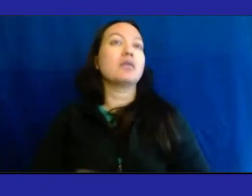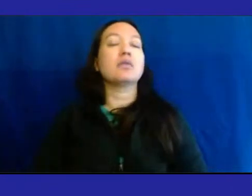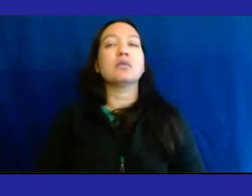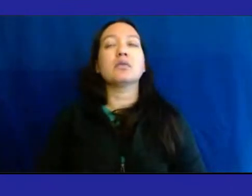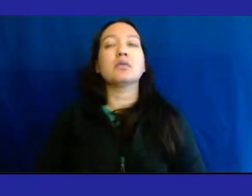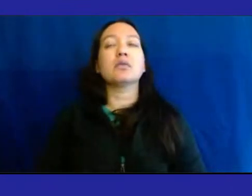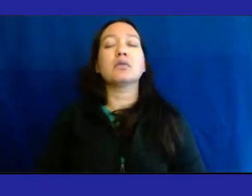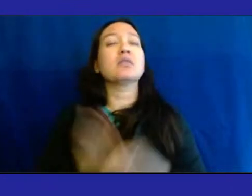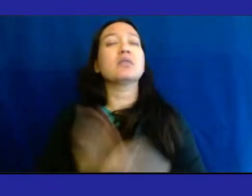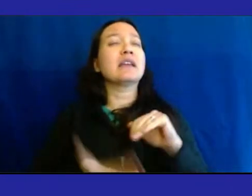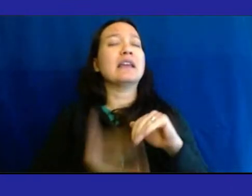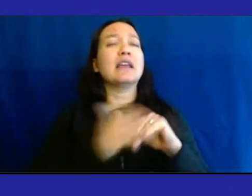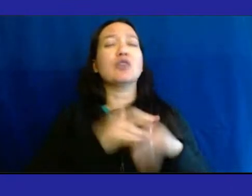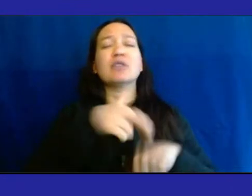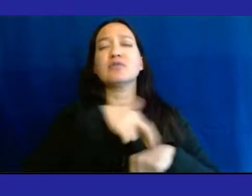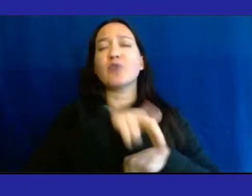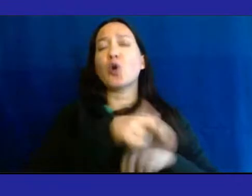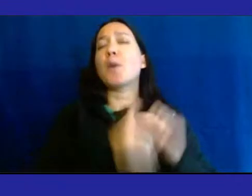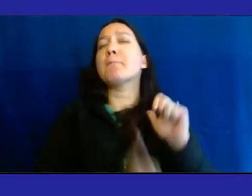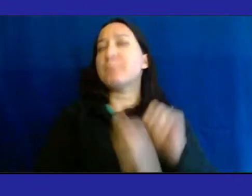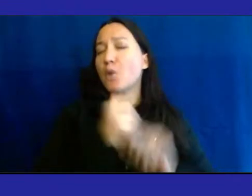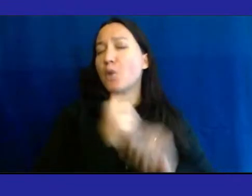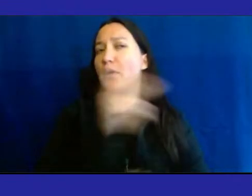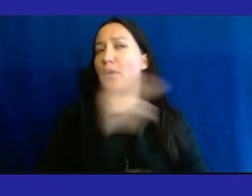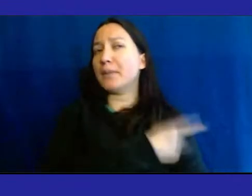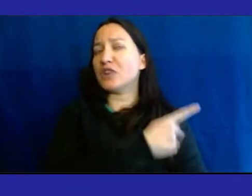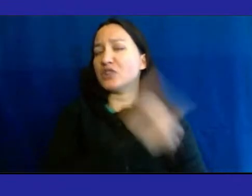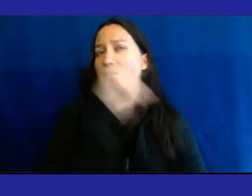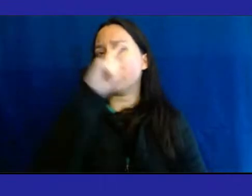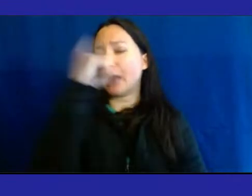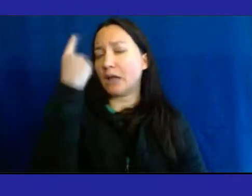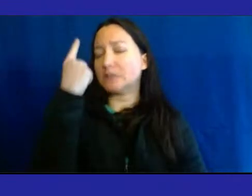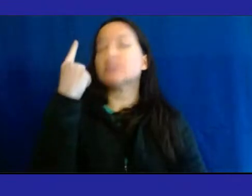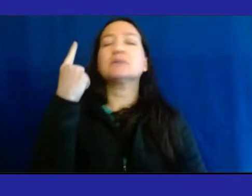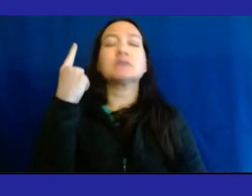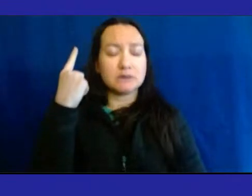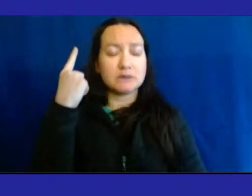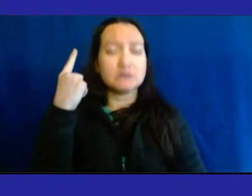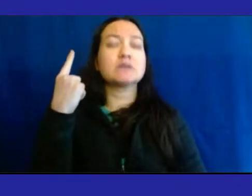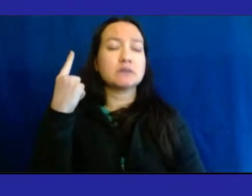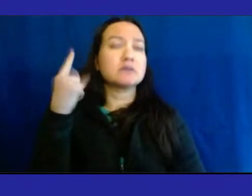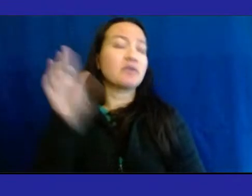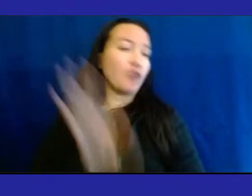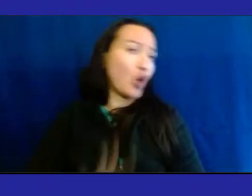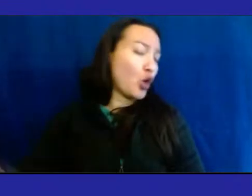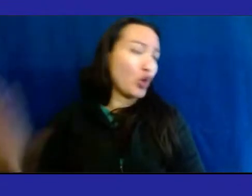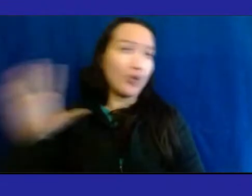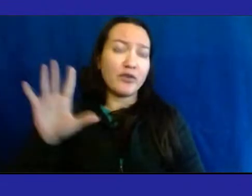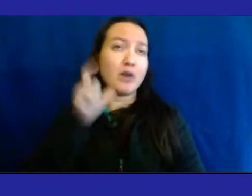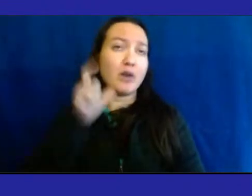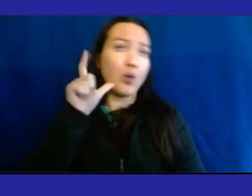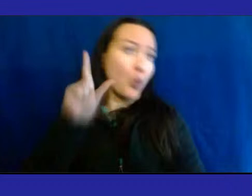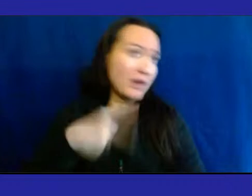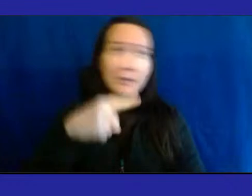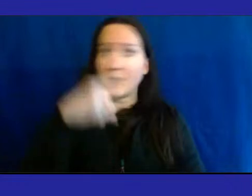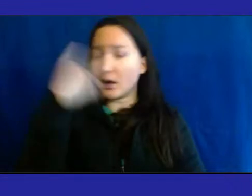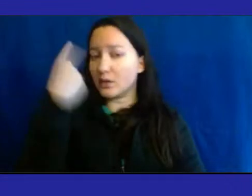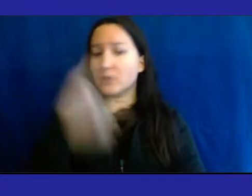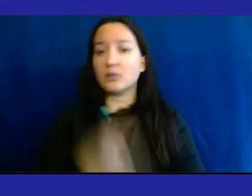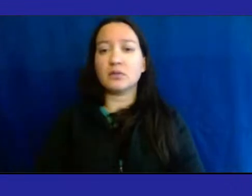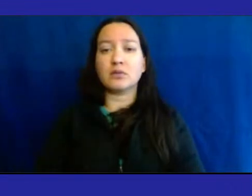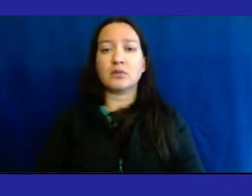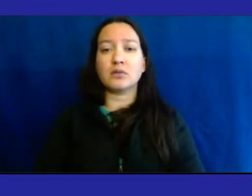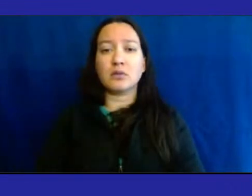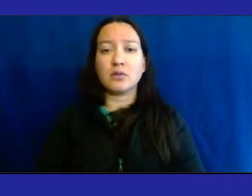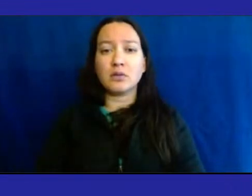in nephrology referrals for most patients, including Black patients. And an important finding that I want to highlight